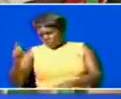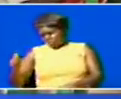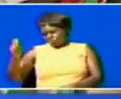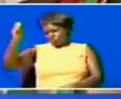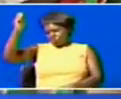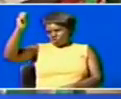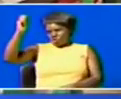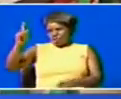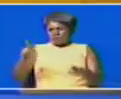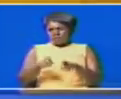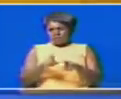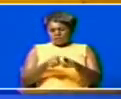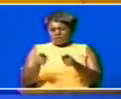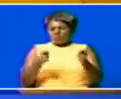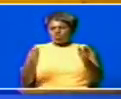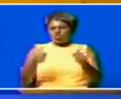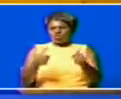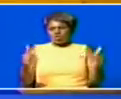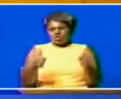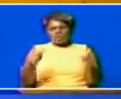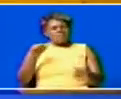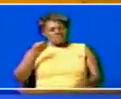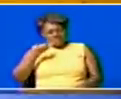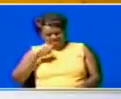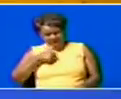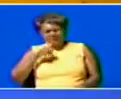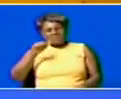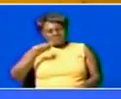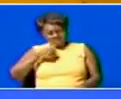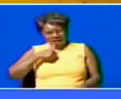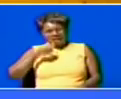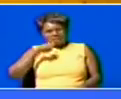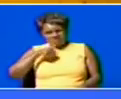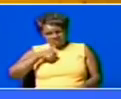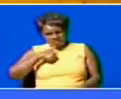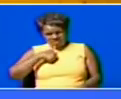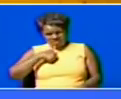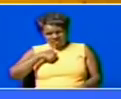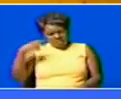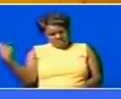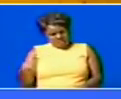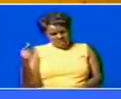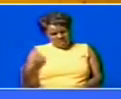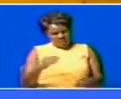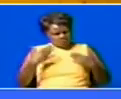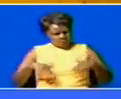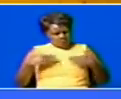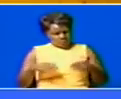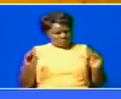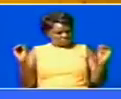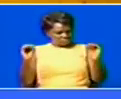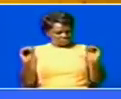her, like a pro. She's nice. She doesn't beat people like